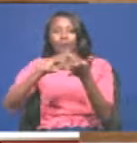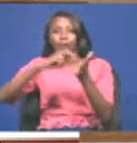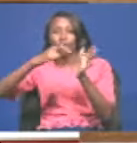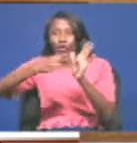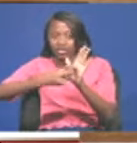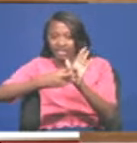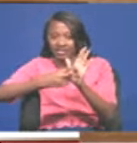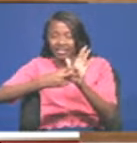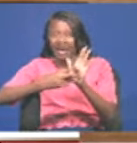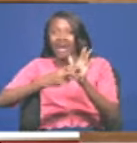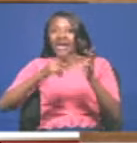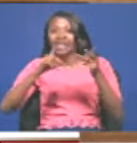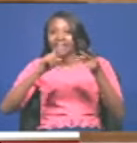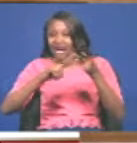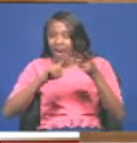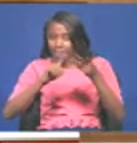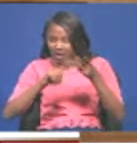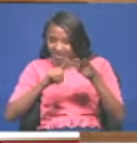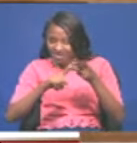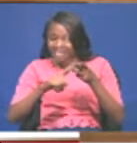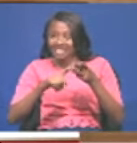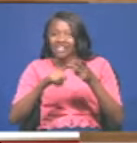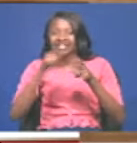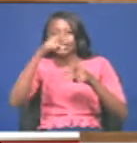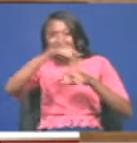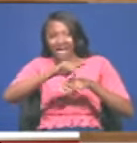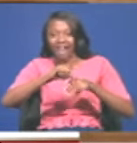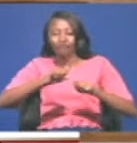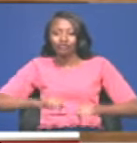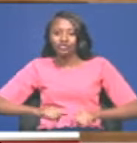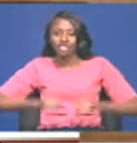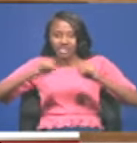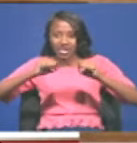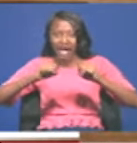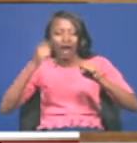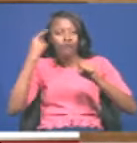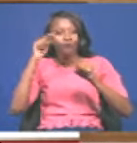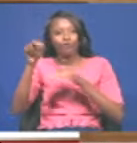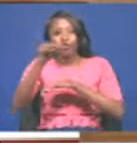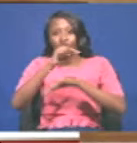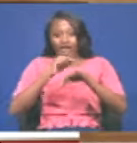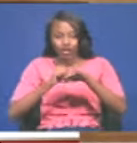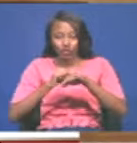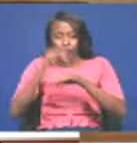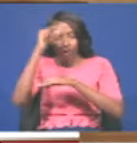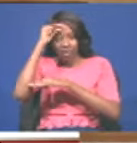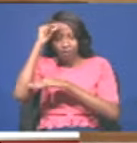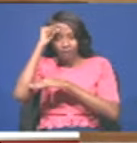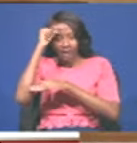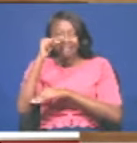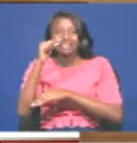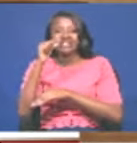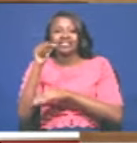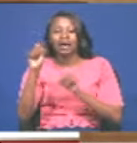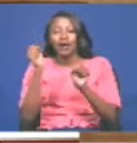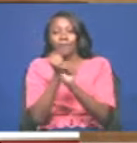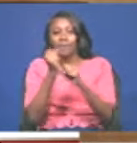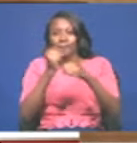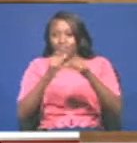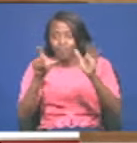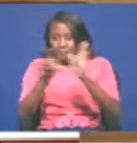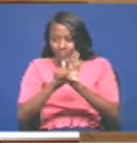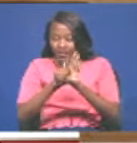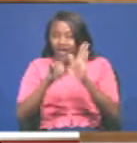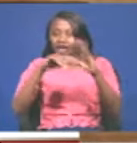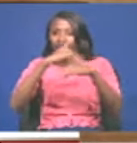Number three, he will chair and coordinate national government legislative agenda across all ministries